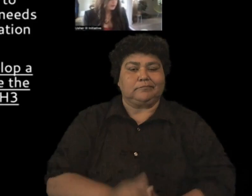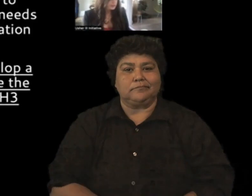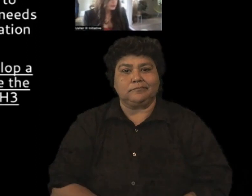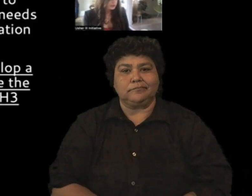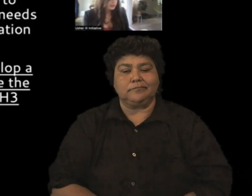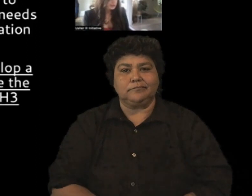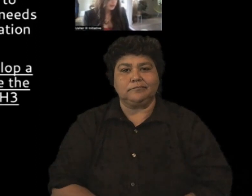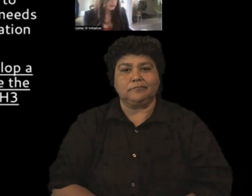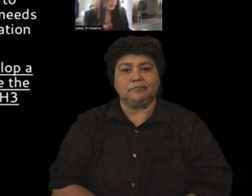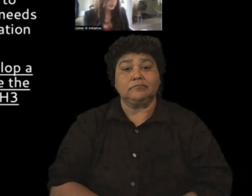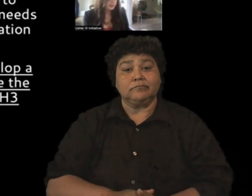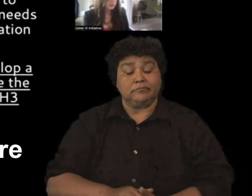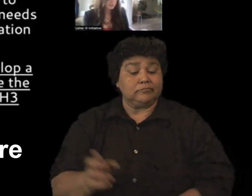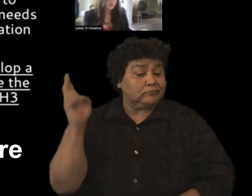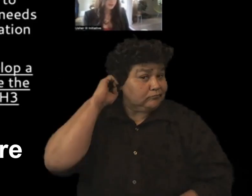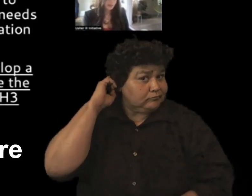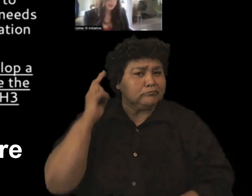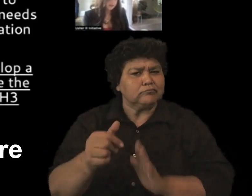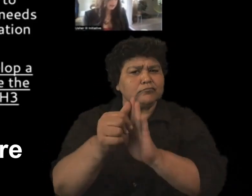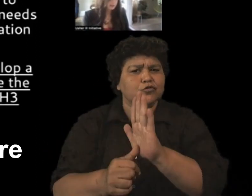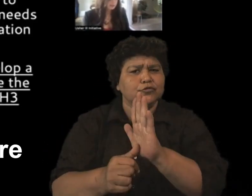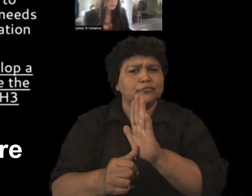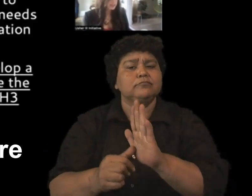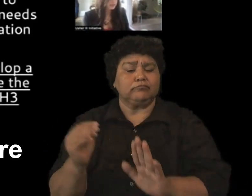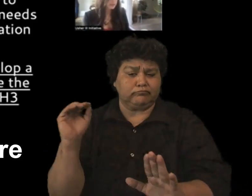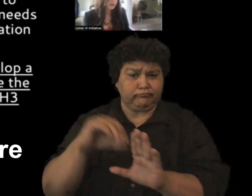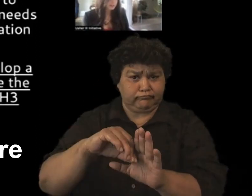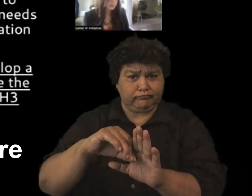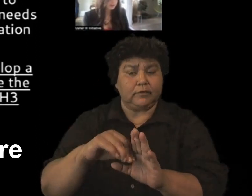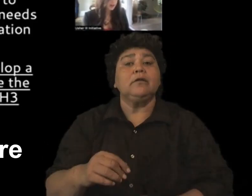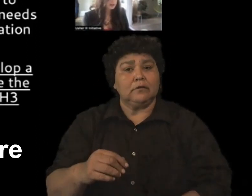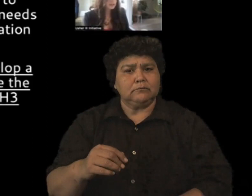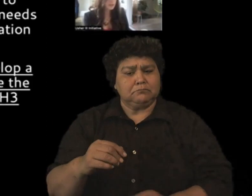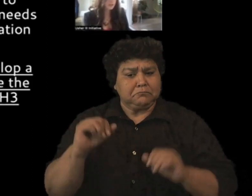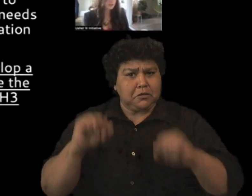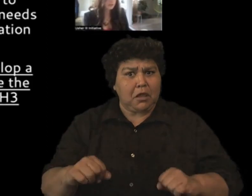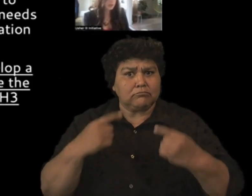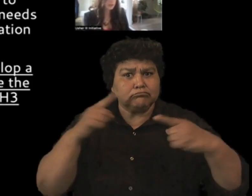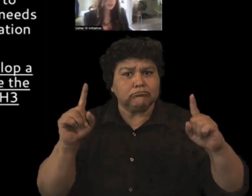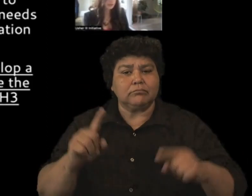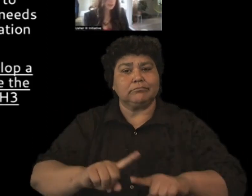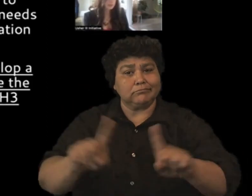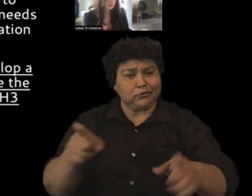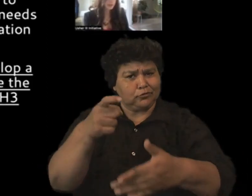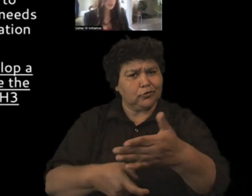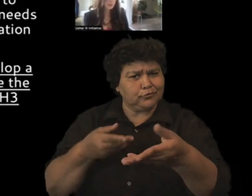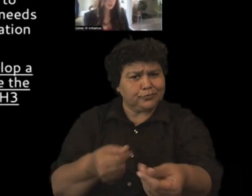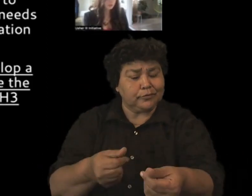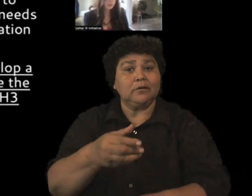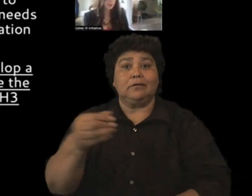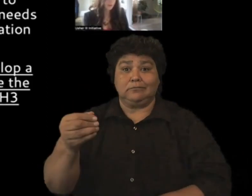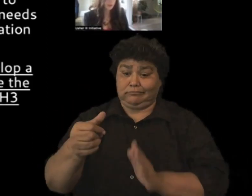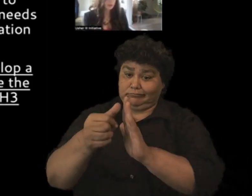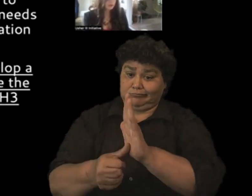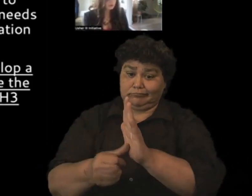While this surgical intervention can be extremely effective, the procedure is costly and insertion can cause irreversible